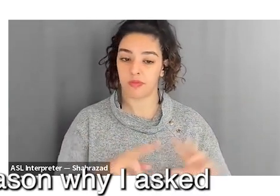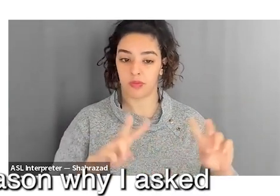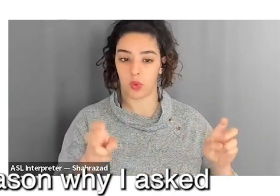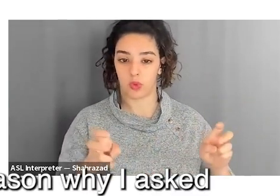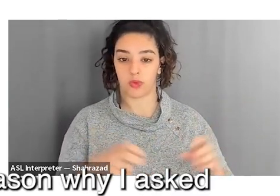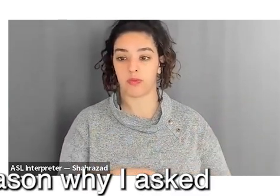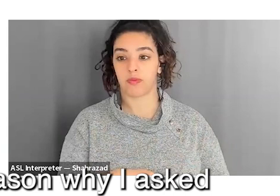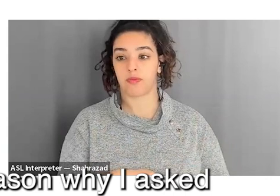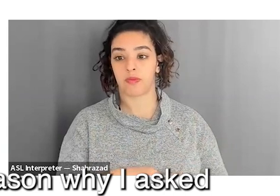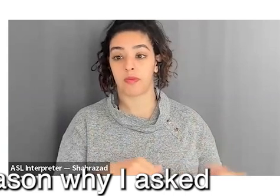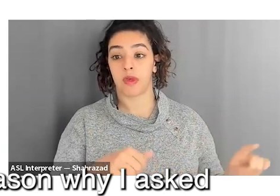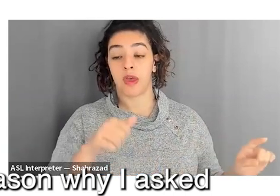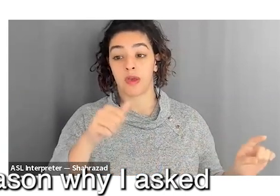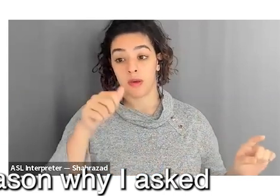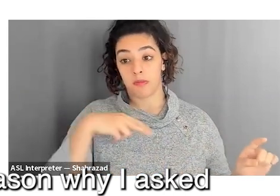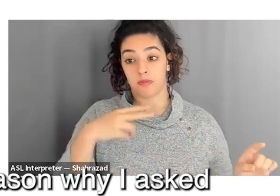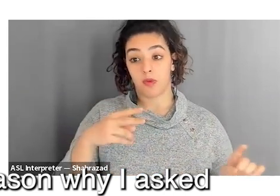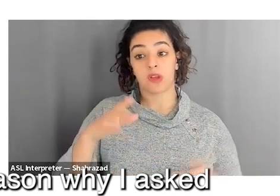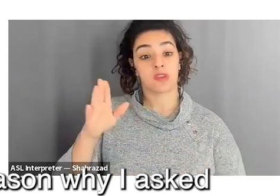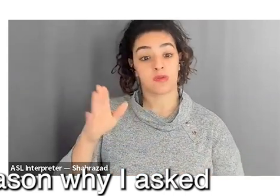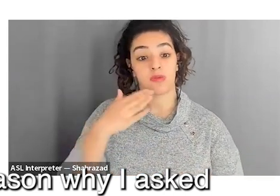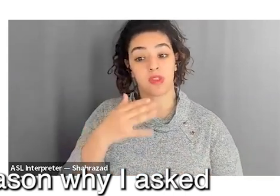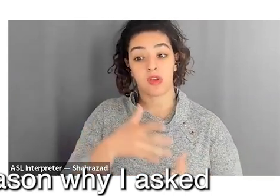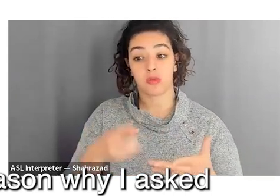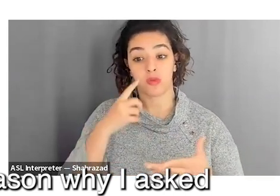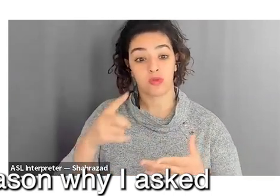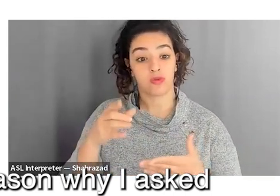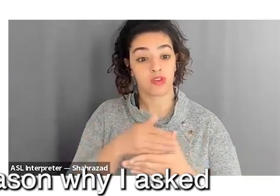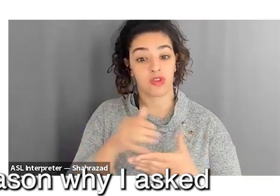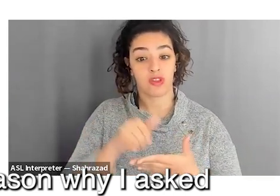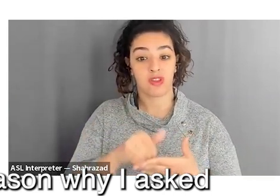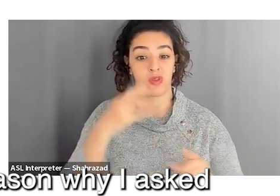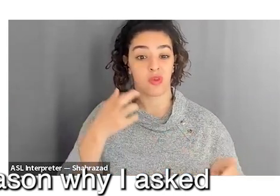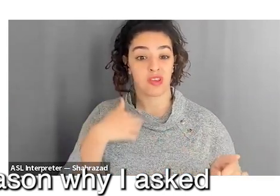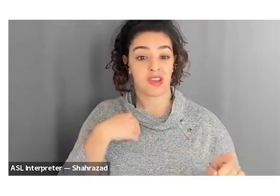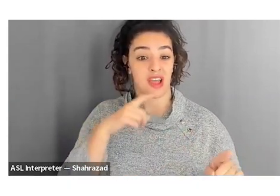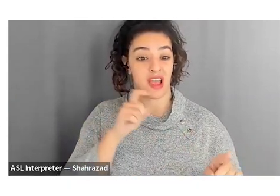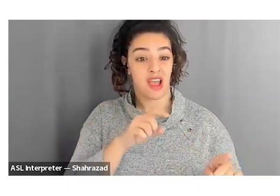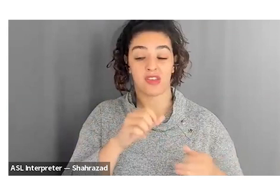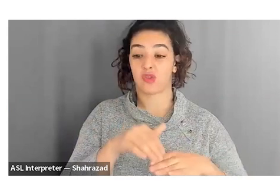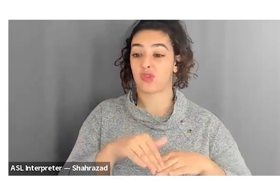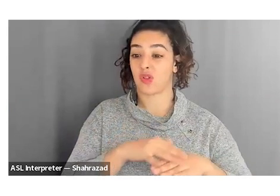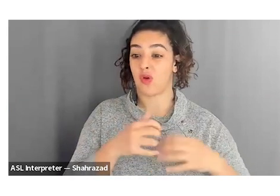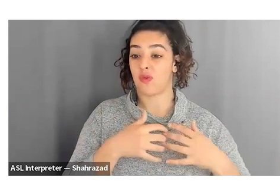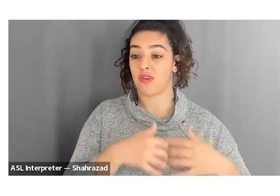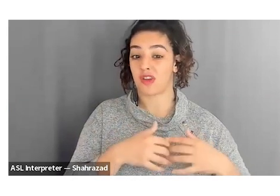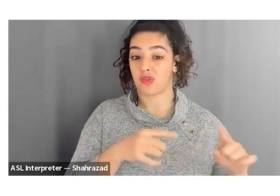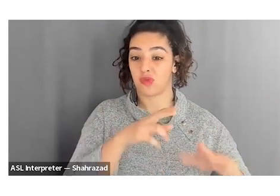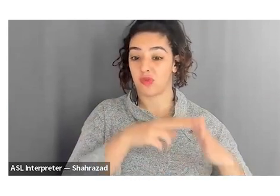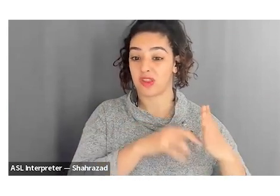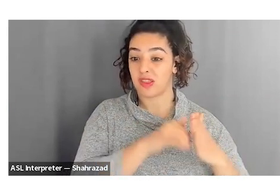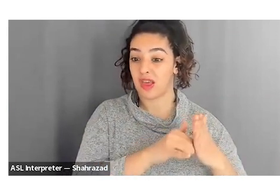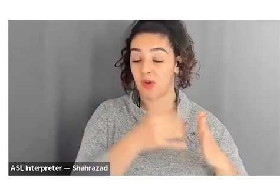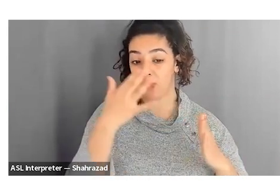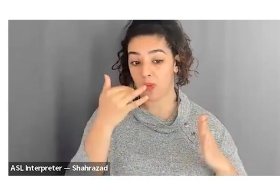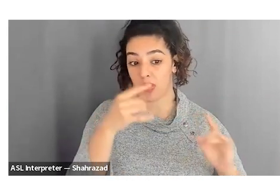that. And the reason why I asked Nicole and the Snow Factory to read that out around the fact for me having a